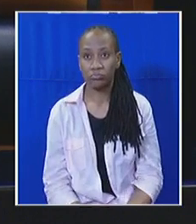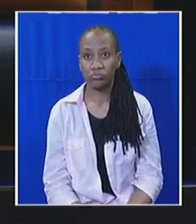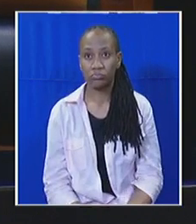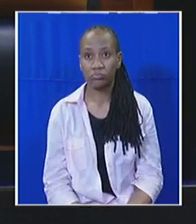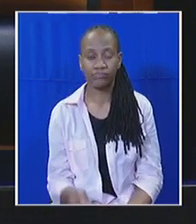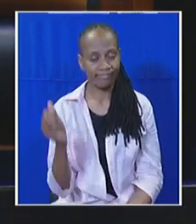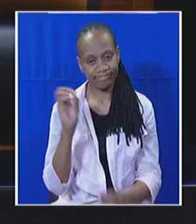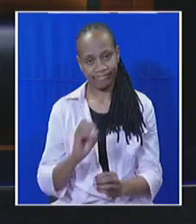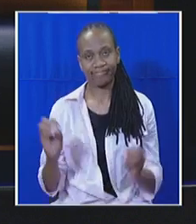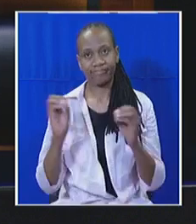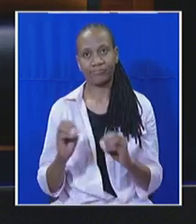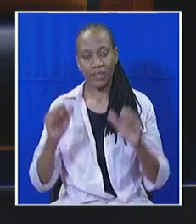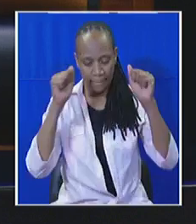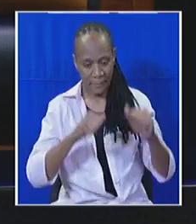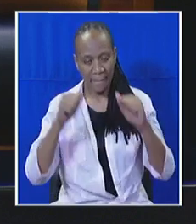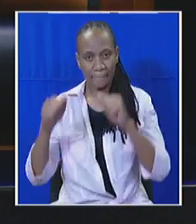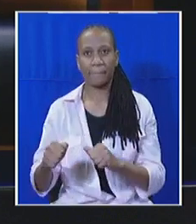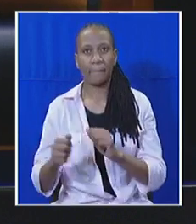There's no objections. It's agreed to.